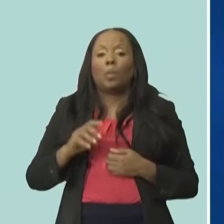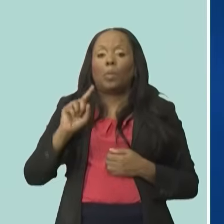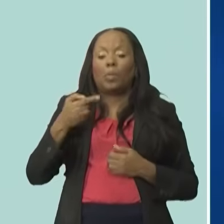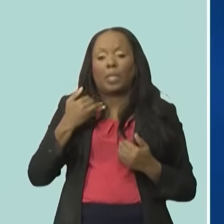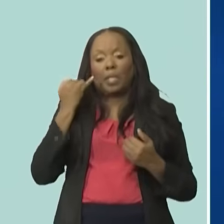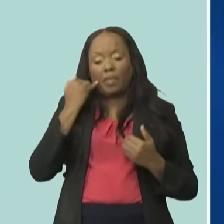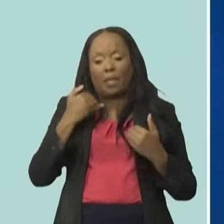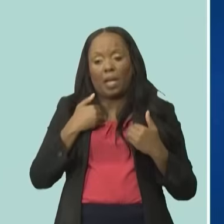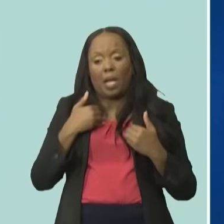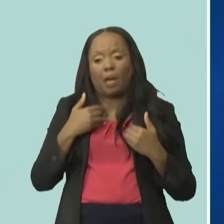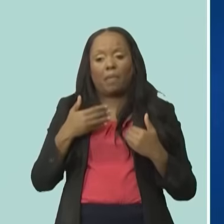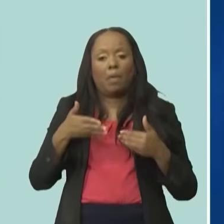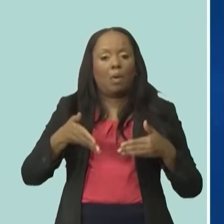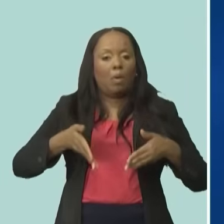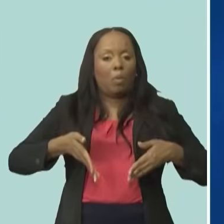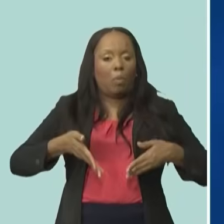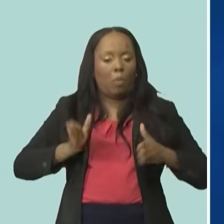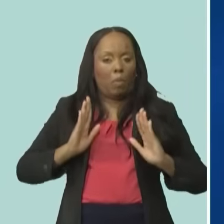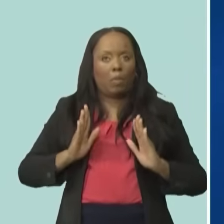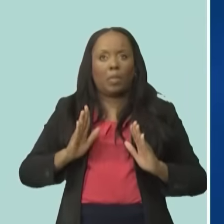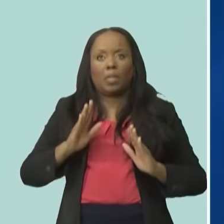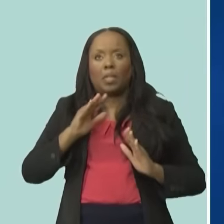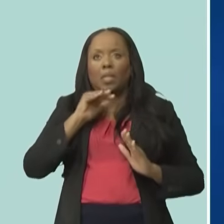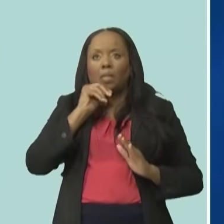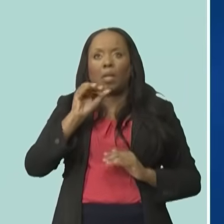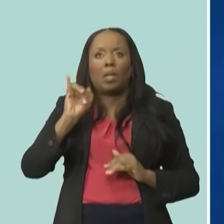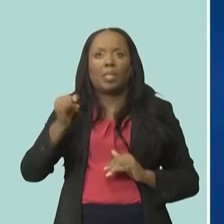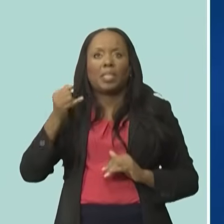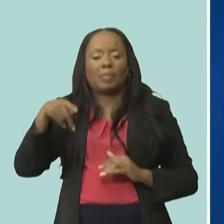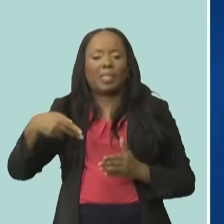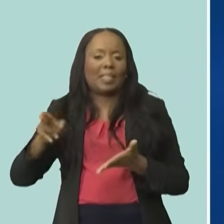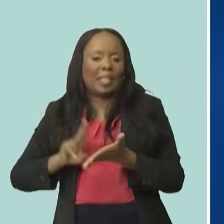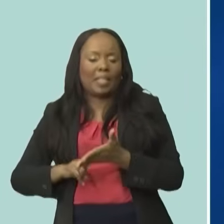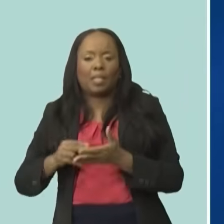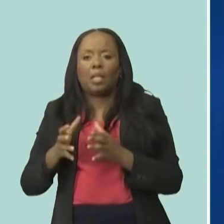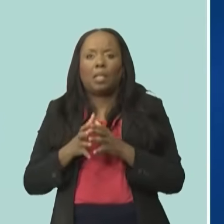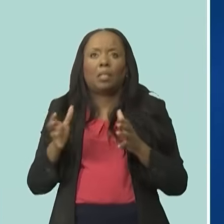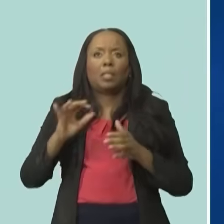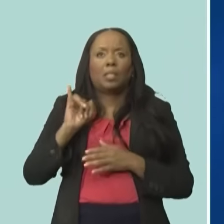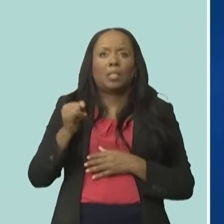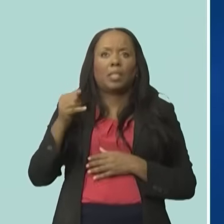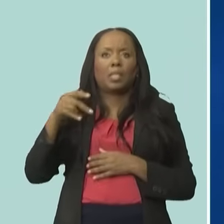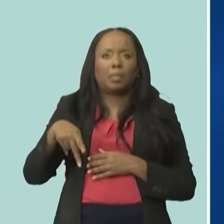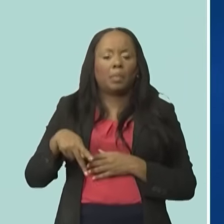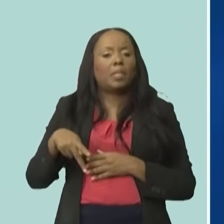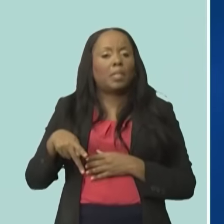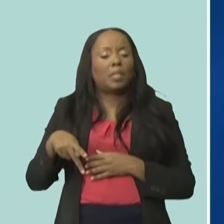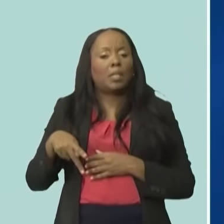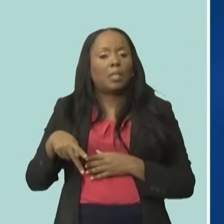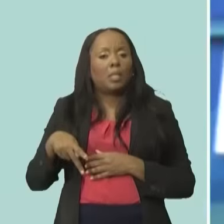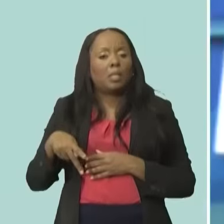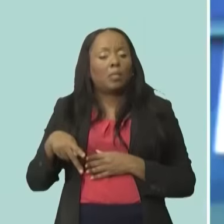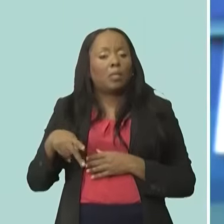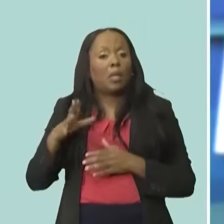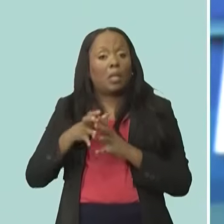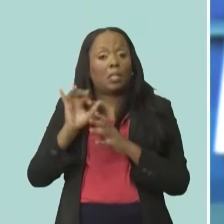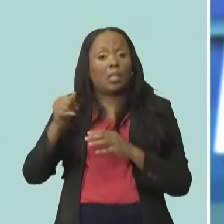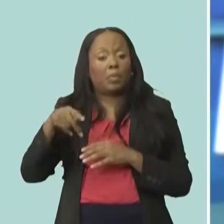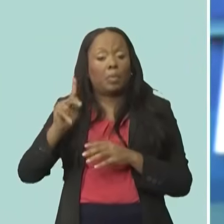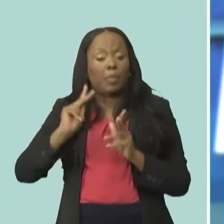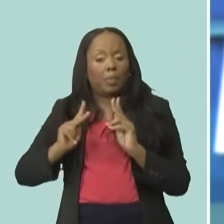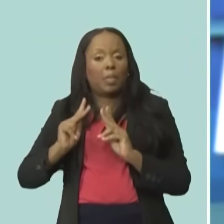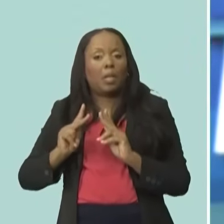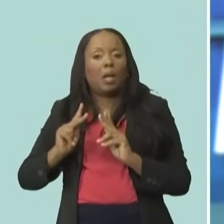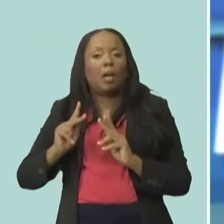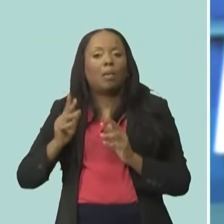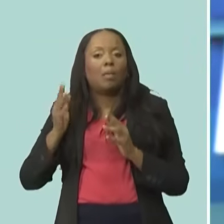and not a warrant signed by a justice of the peace, because a lot of the justices of the peace are political appointees. Well,